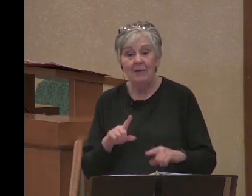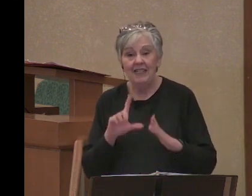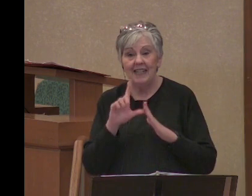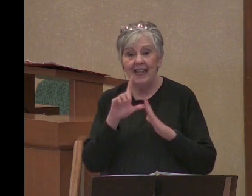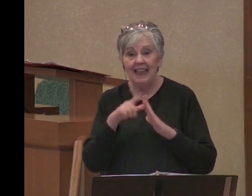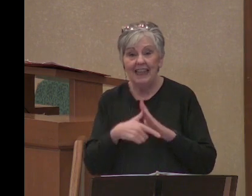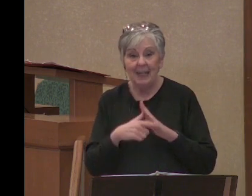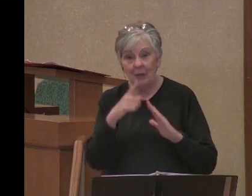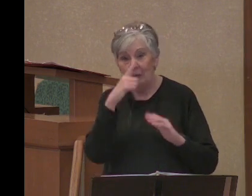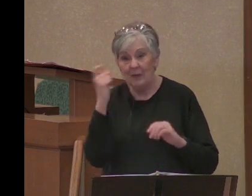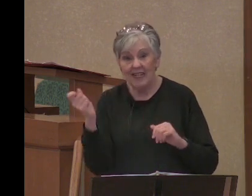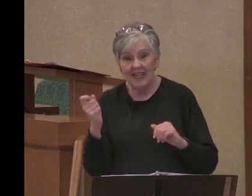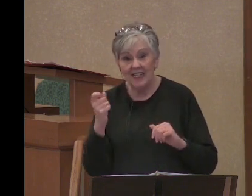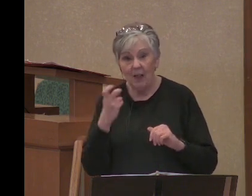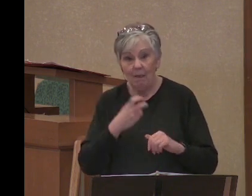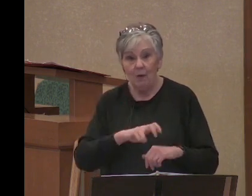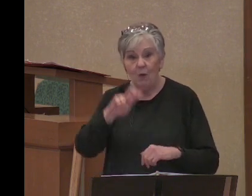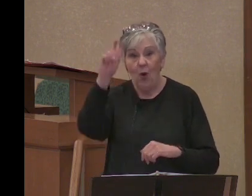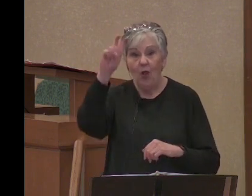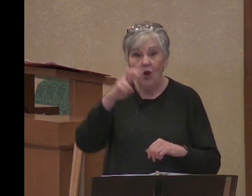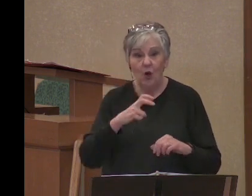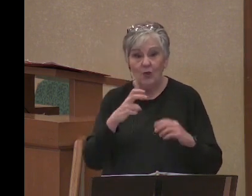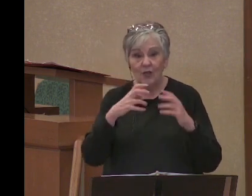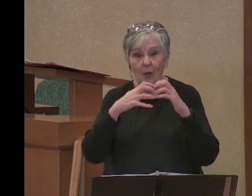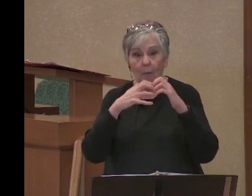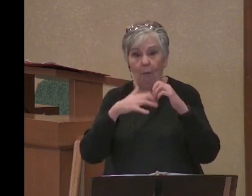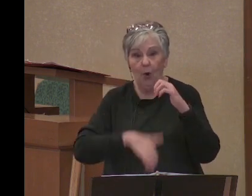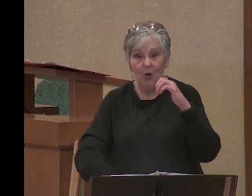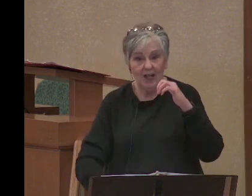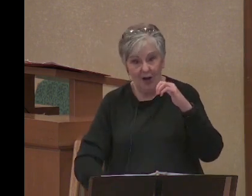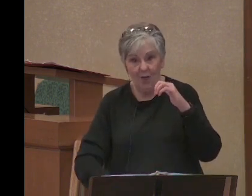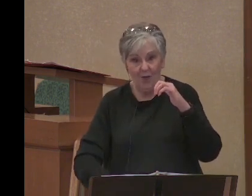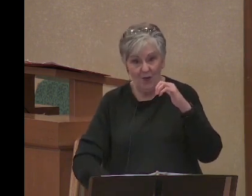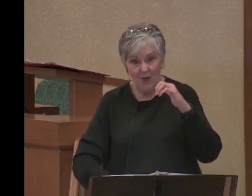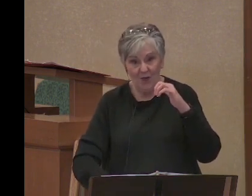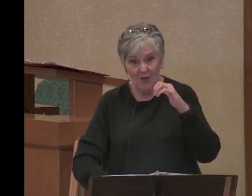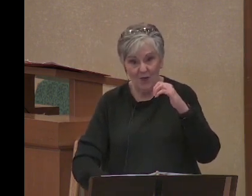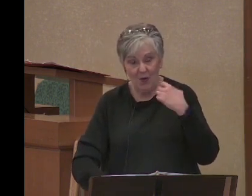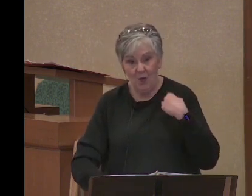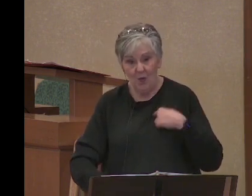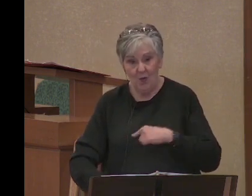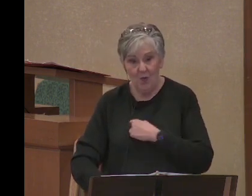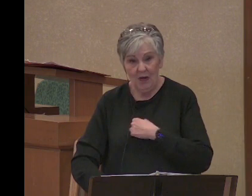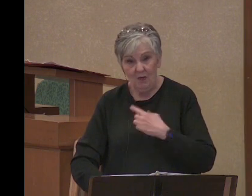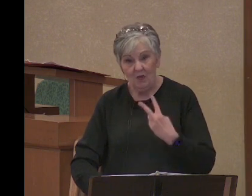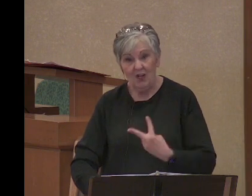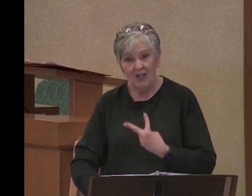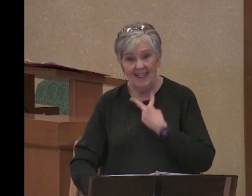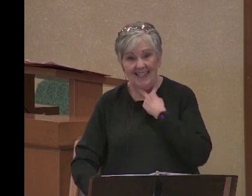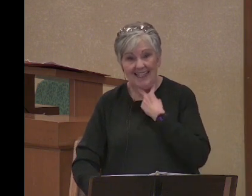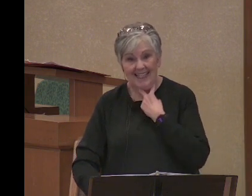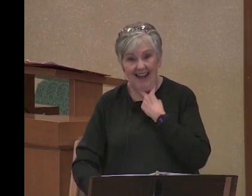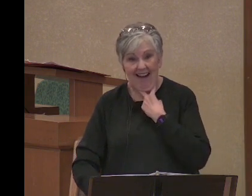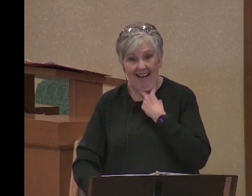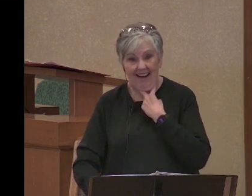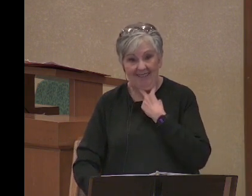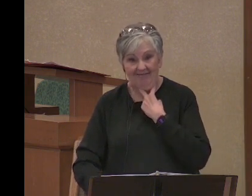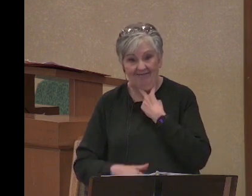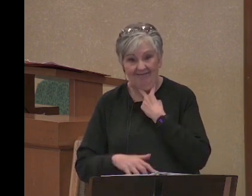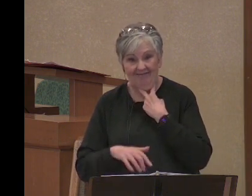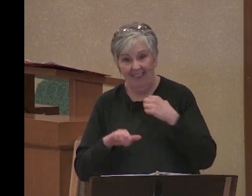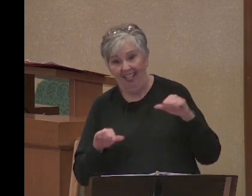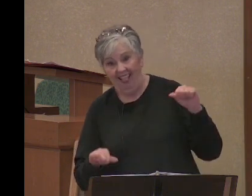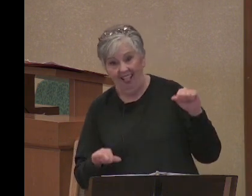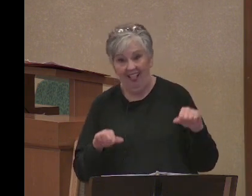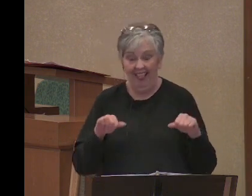later because the roller coaster broke down. And we were stuck in a rather precarious